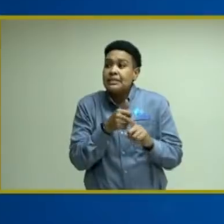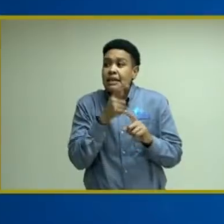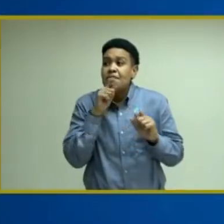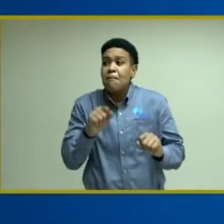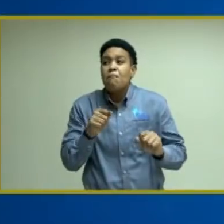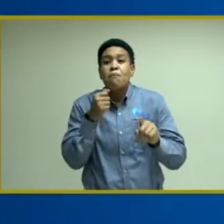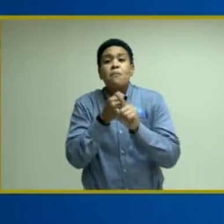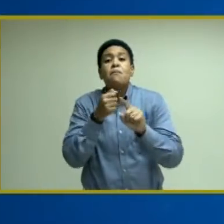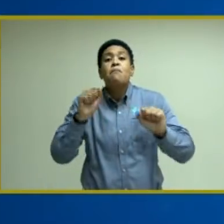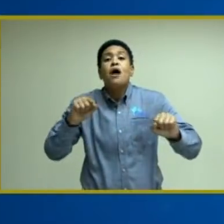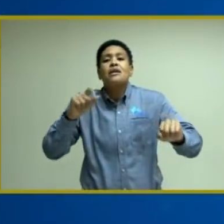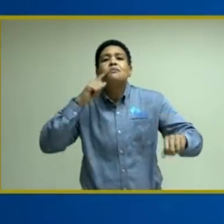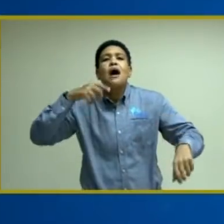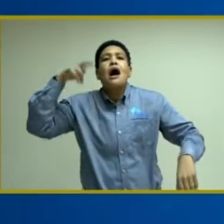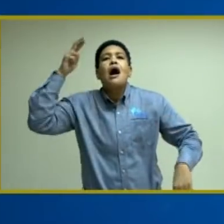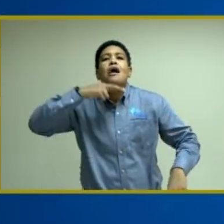disease.